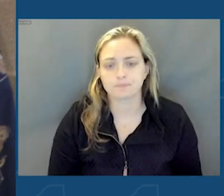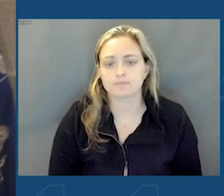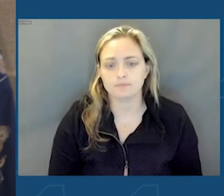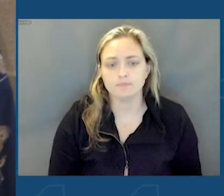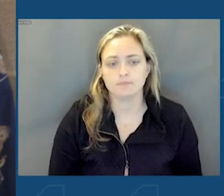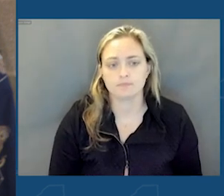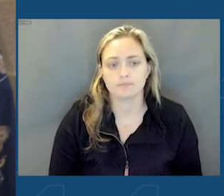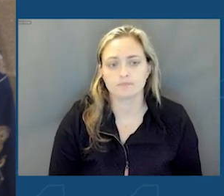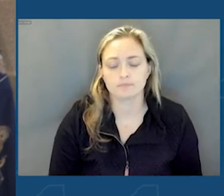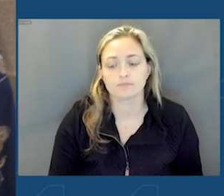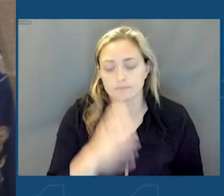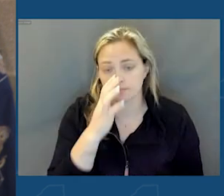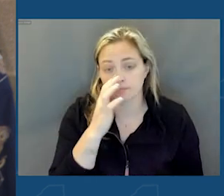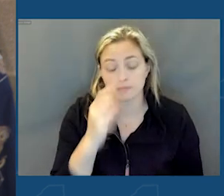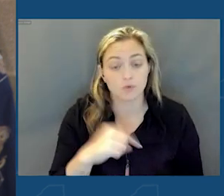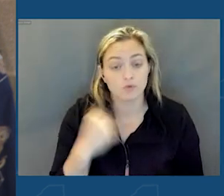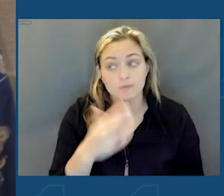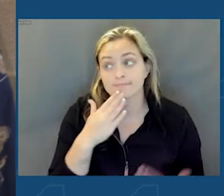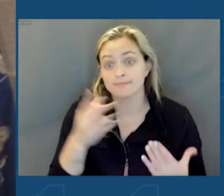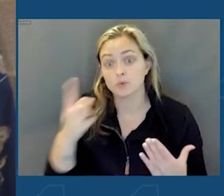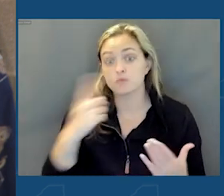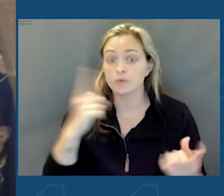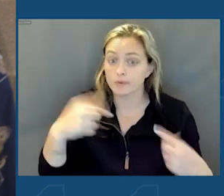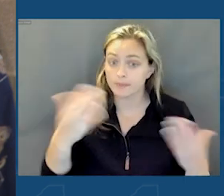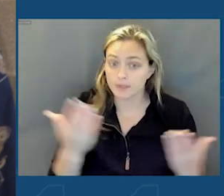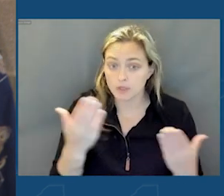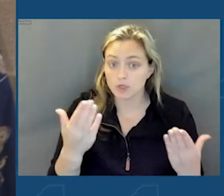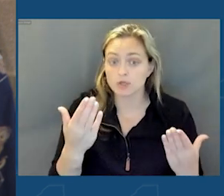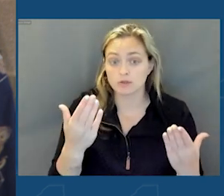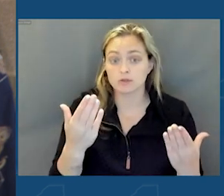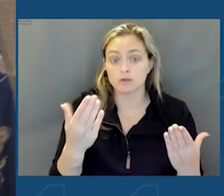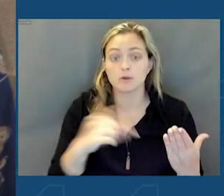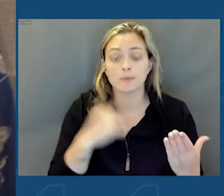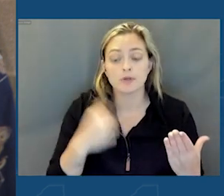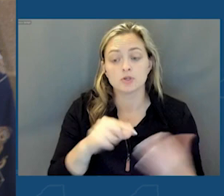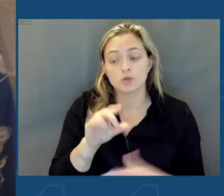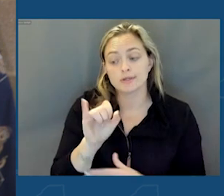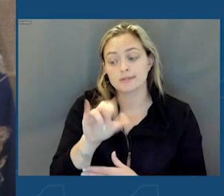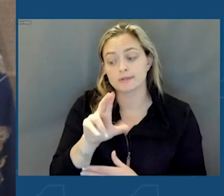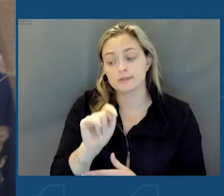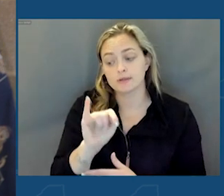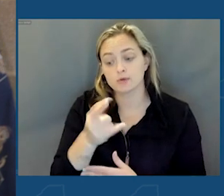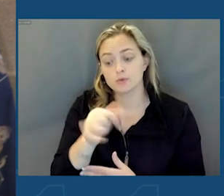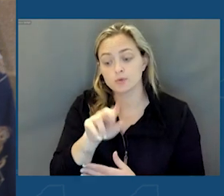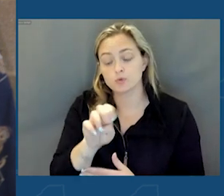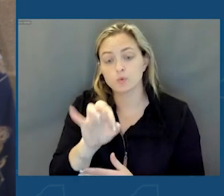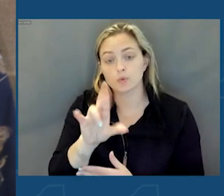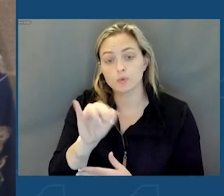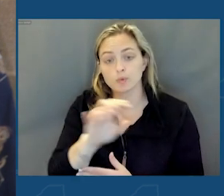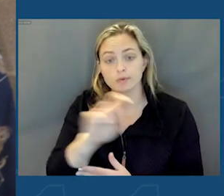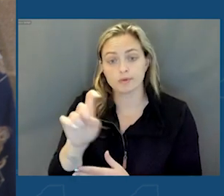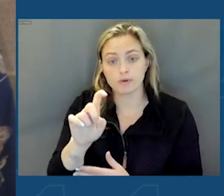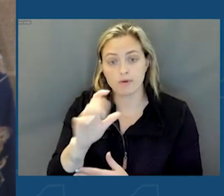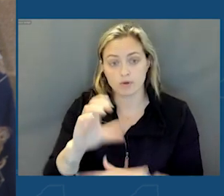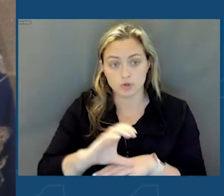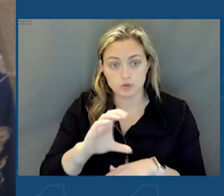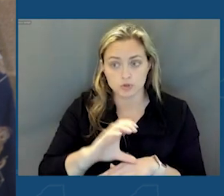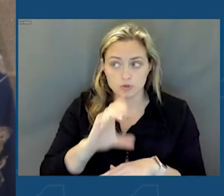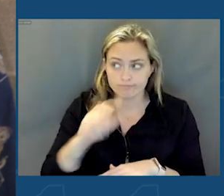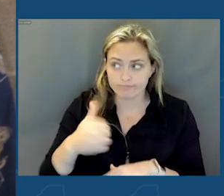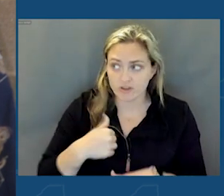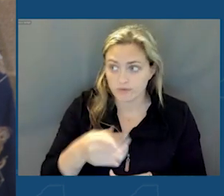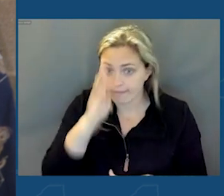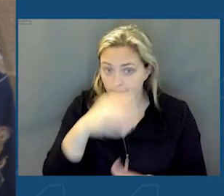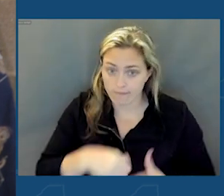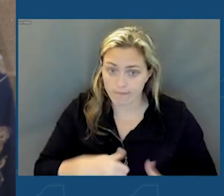Reverend Binkowitz, I want to thank you for coming here as pastor at St. George Orthodox Church, reminding us of the presence of God in our lives and